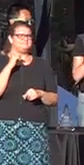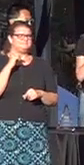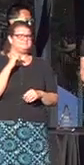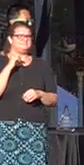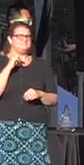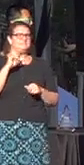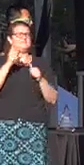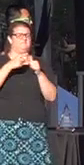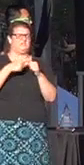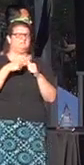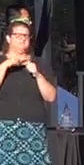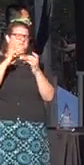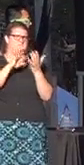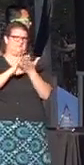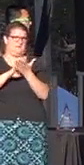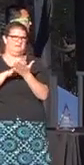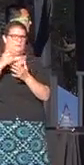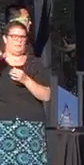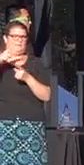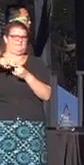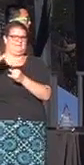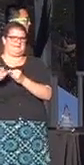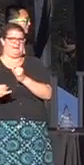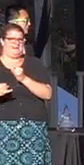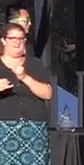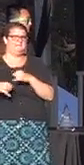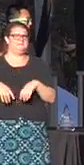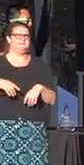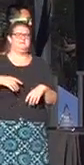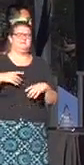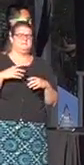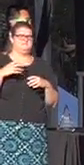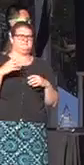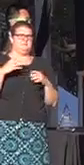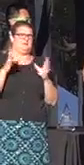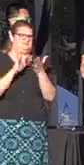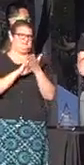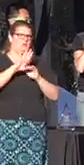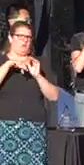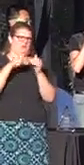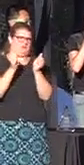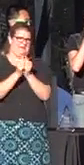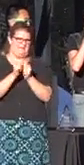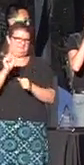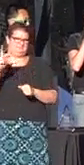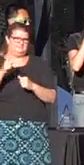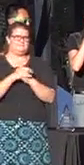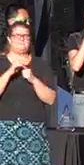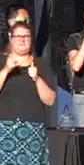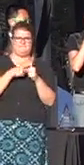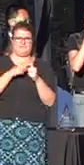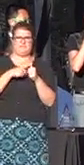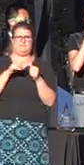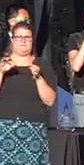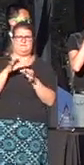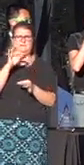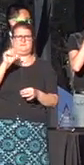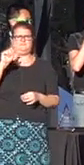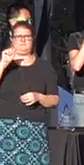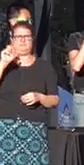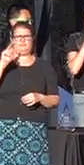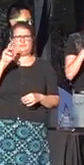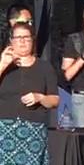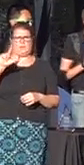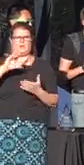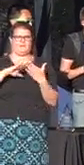ahead and hold the applause to the end, if we can, of each awardee when we present them the actual award. Here we go. The Spirit of Stonewall